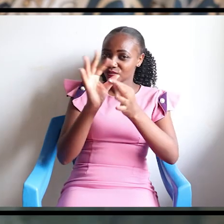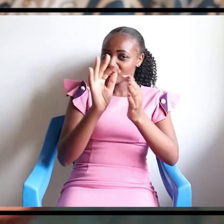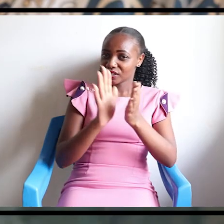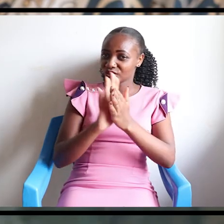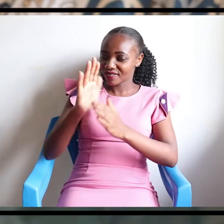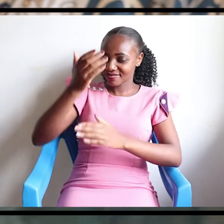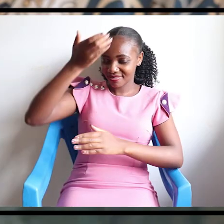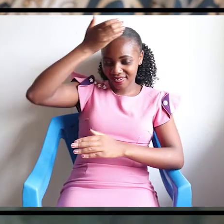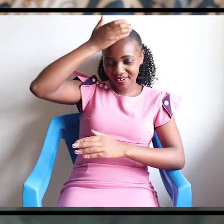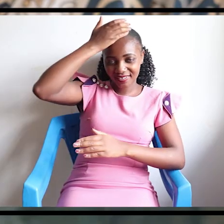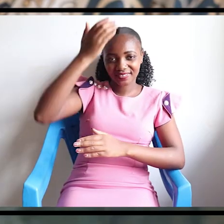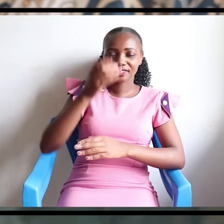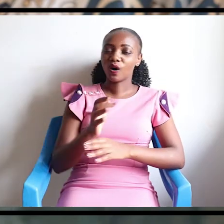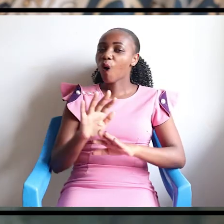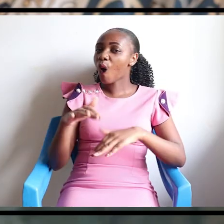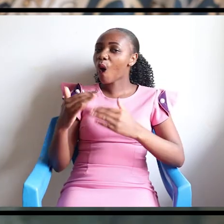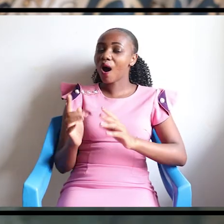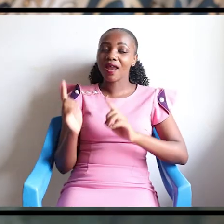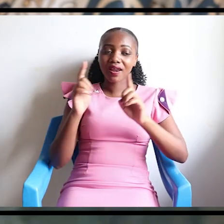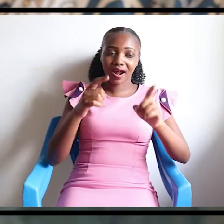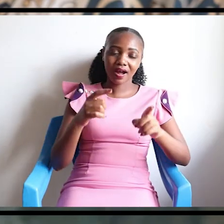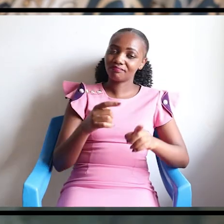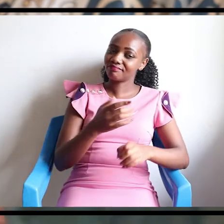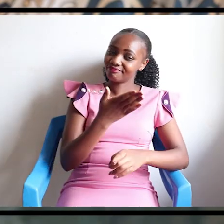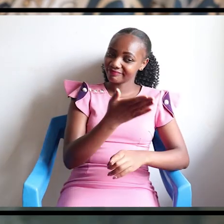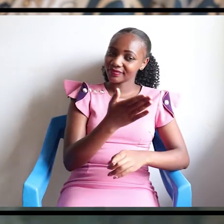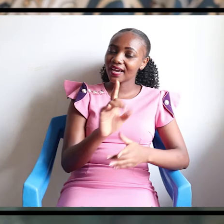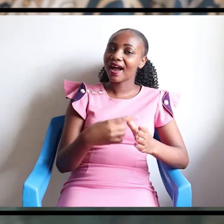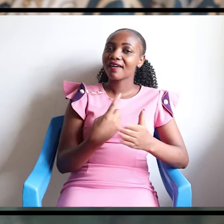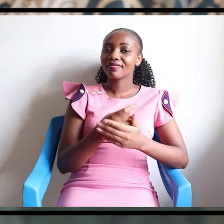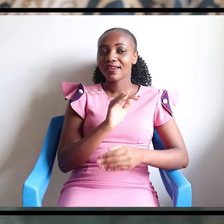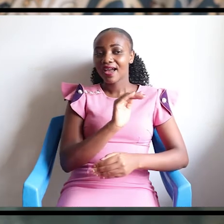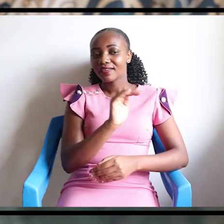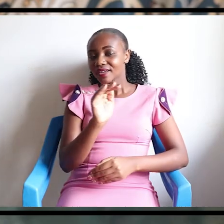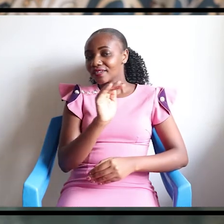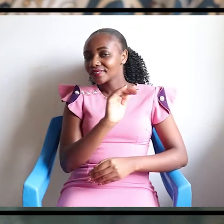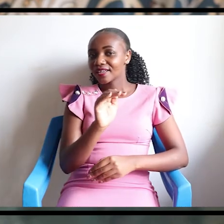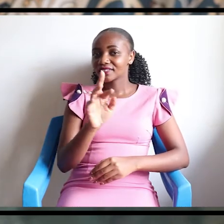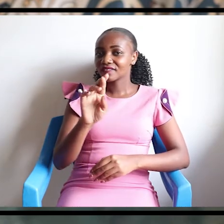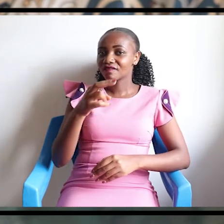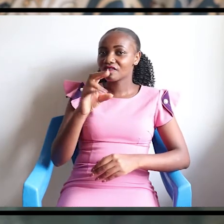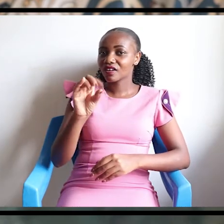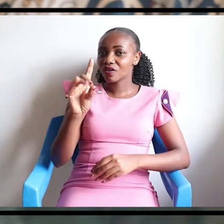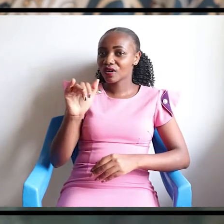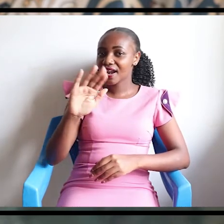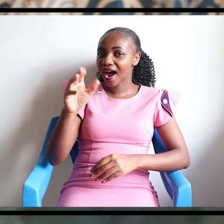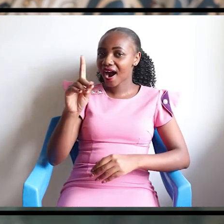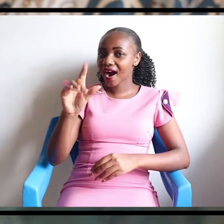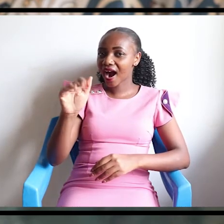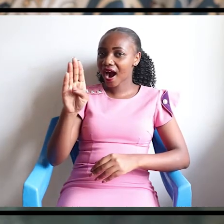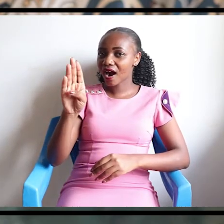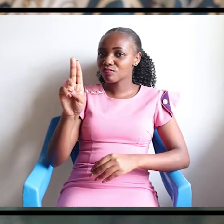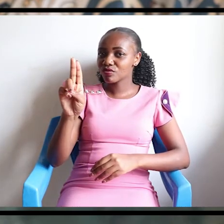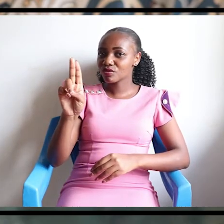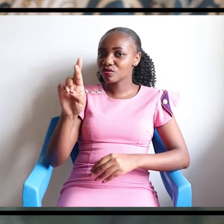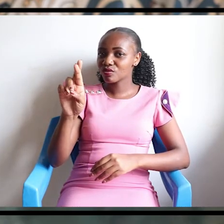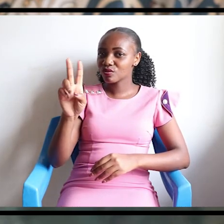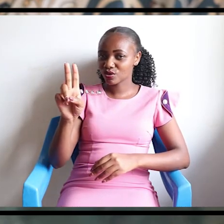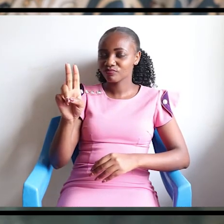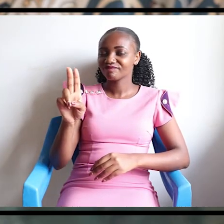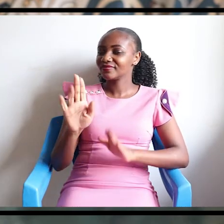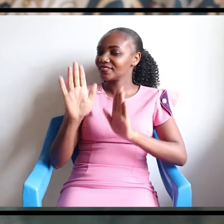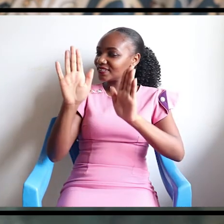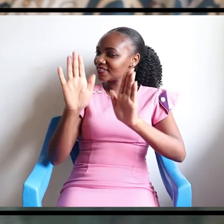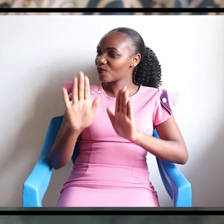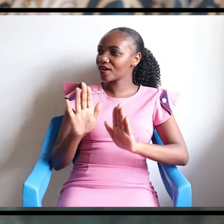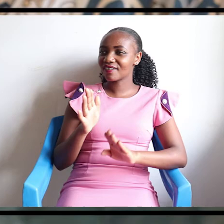You may come to Kangemi Health Center as well and ask for Rhoda. Rhoda Kaburu, you'll meet her. She's a very wonderful lady